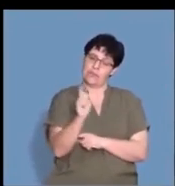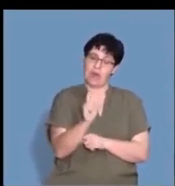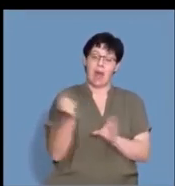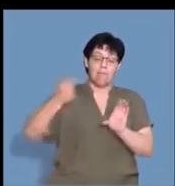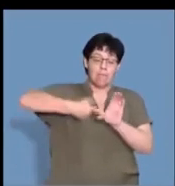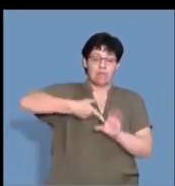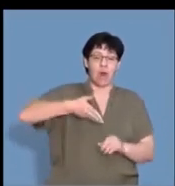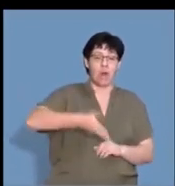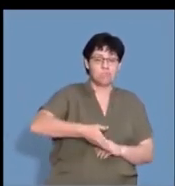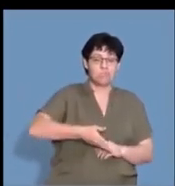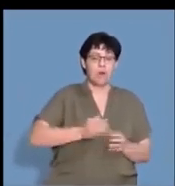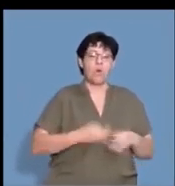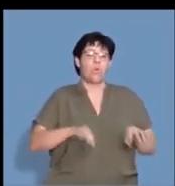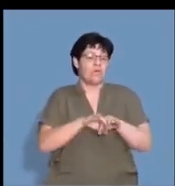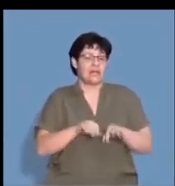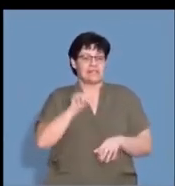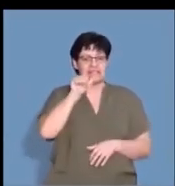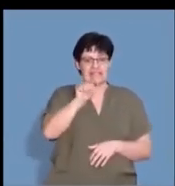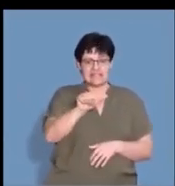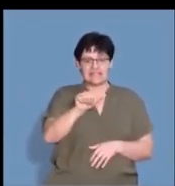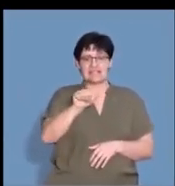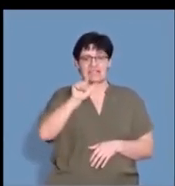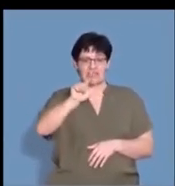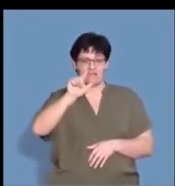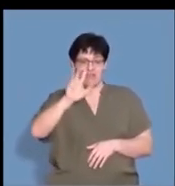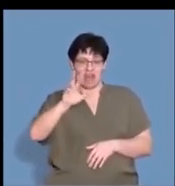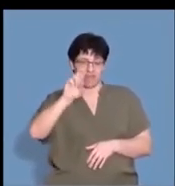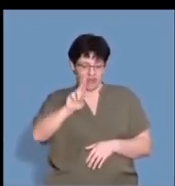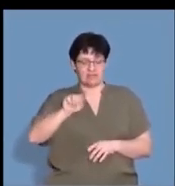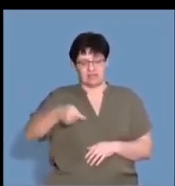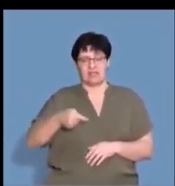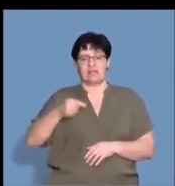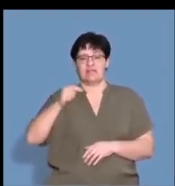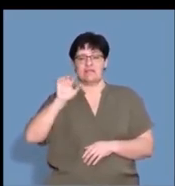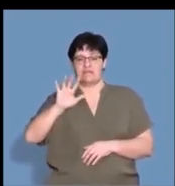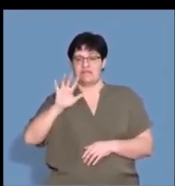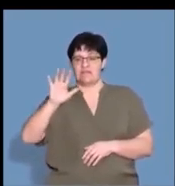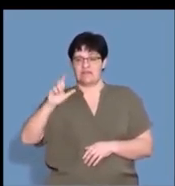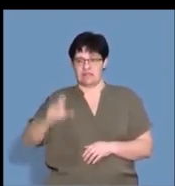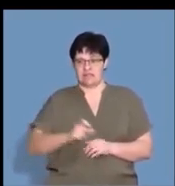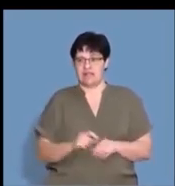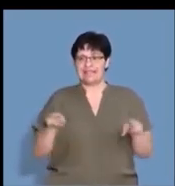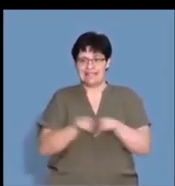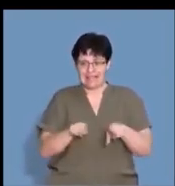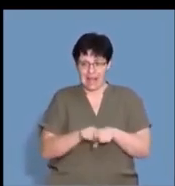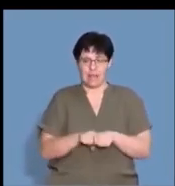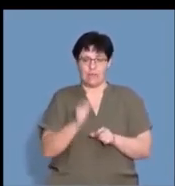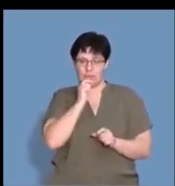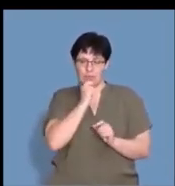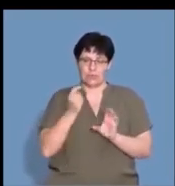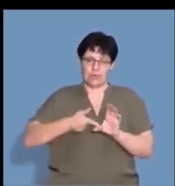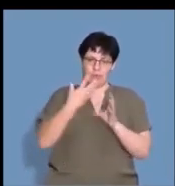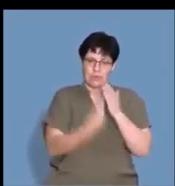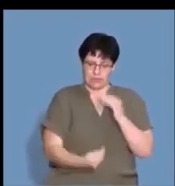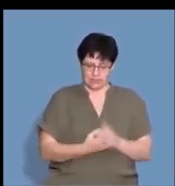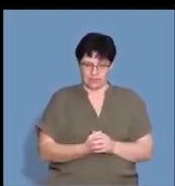petrol worth 675 Rand and 55 cents at the same rate of consumption. So I'm